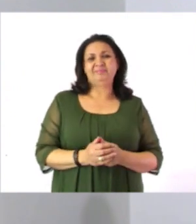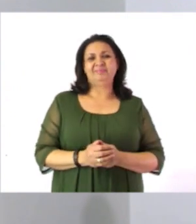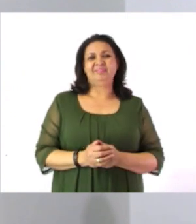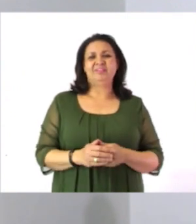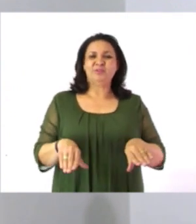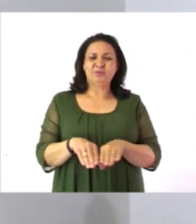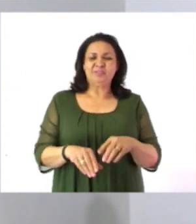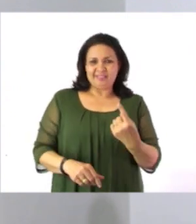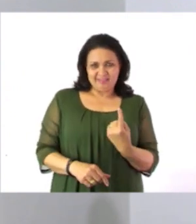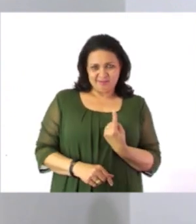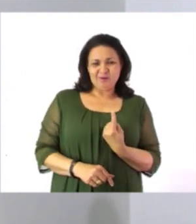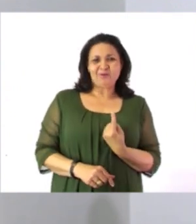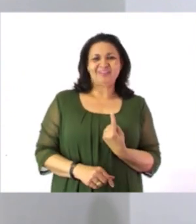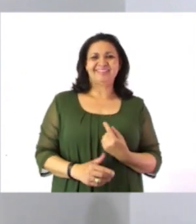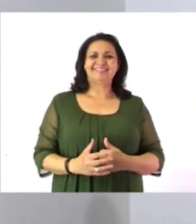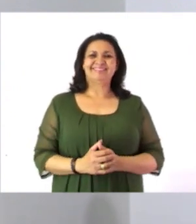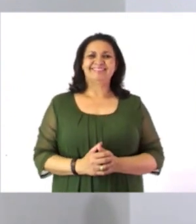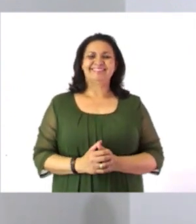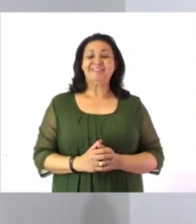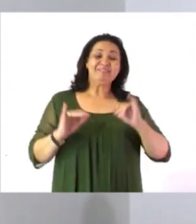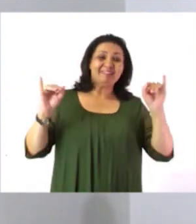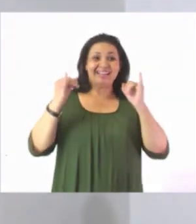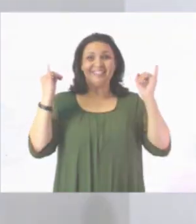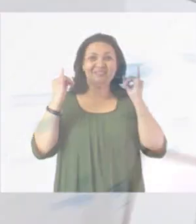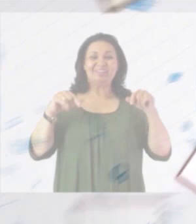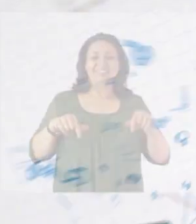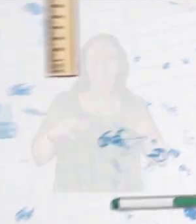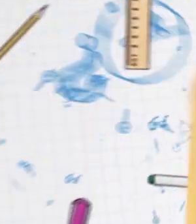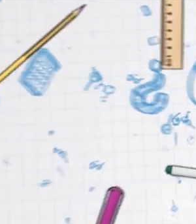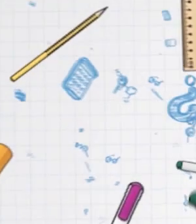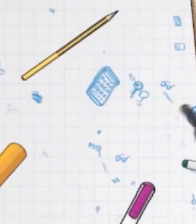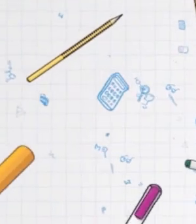own. I hope you have enjoyed the lesson of today.